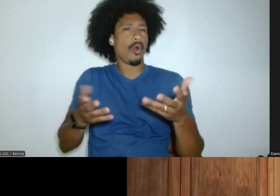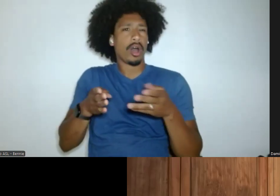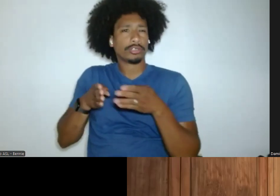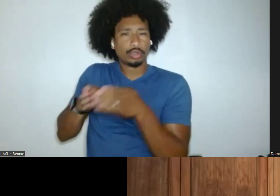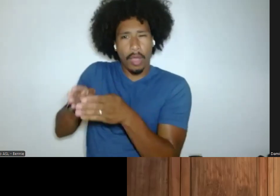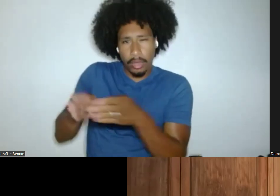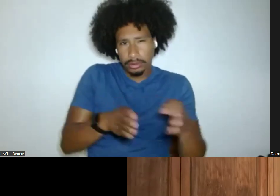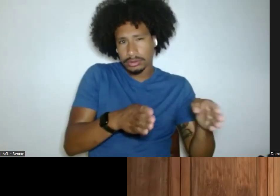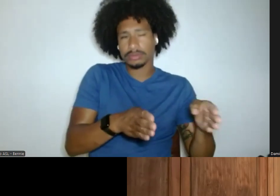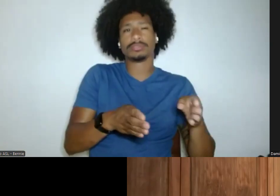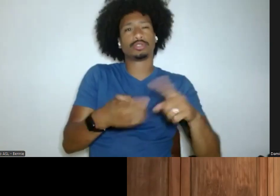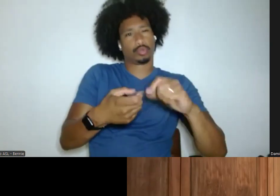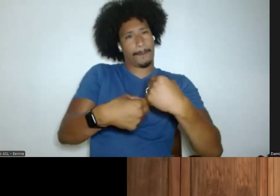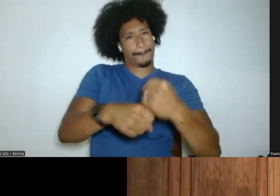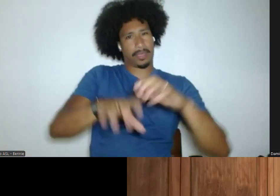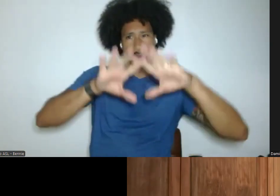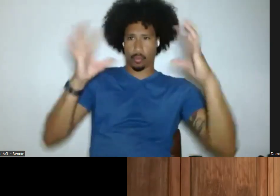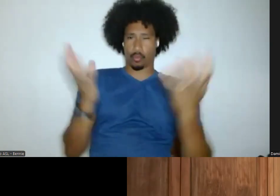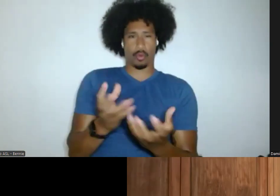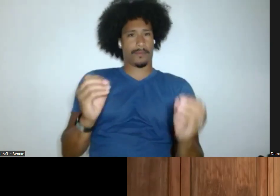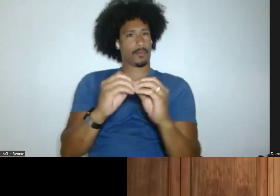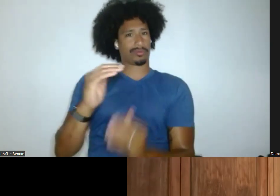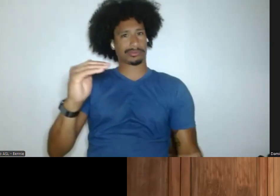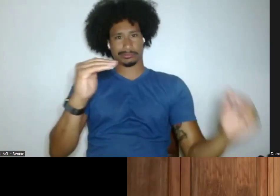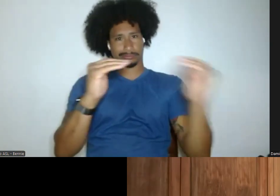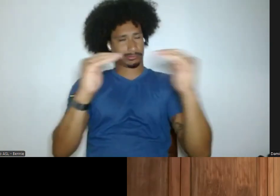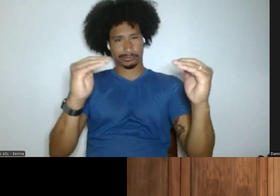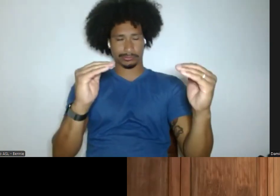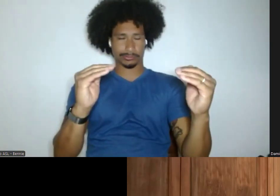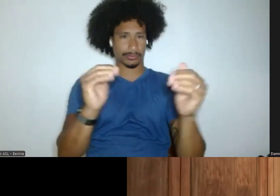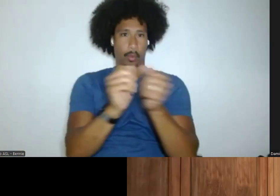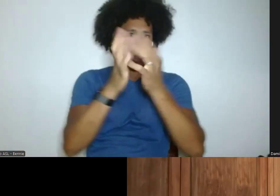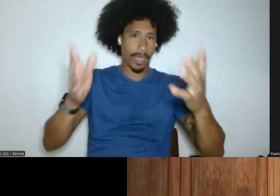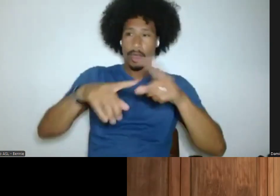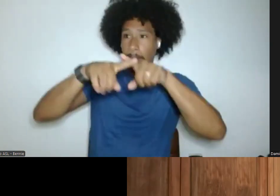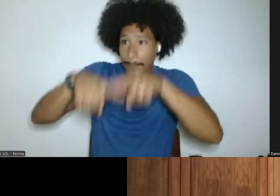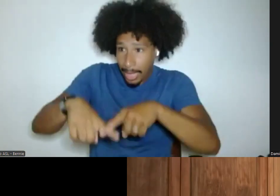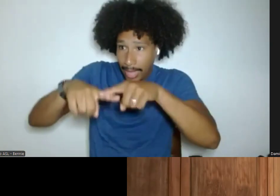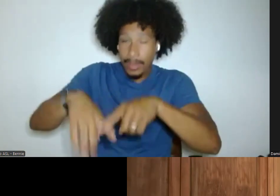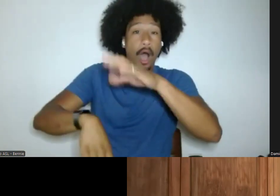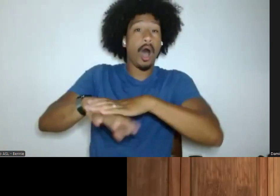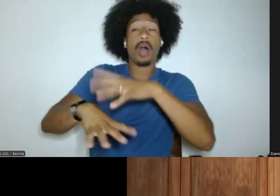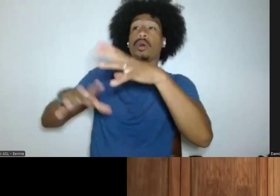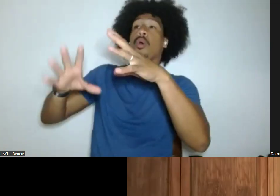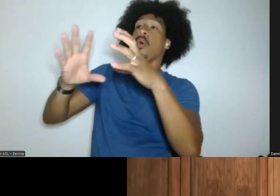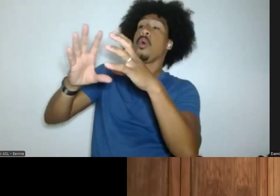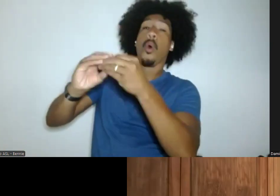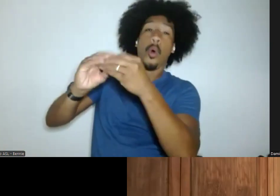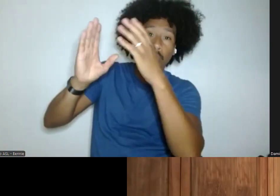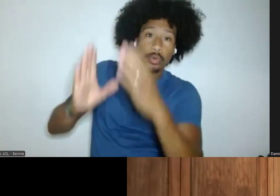making a more just world, not dependent on the whims of the owners of concentrated privately held wealth?